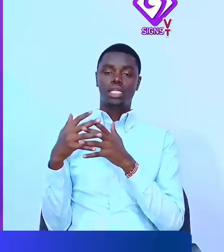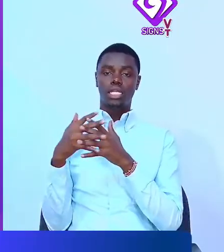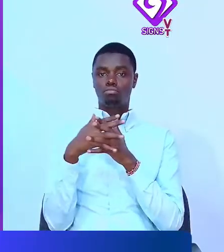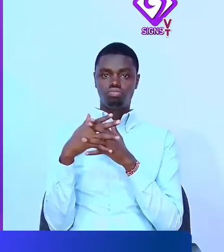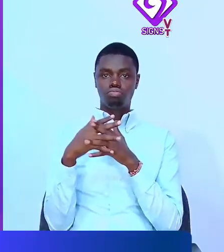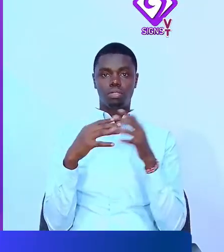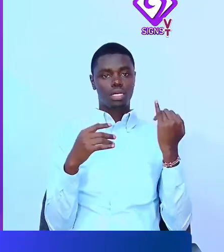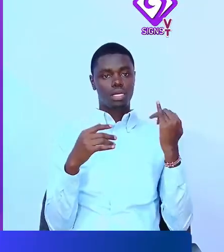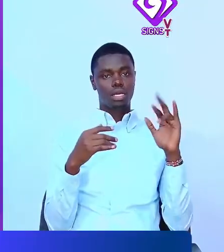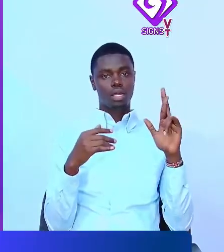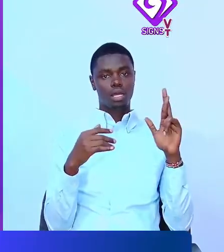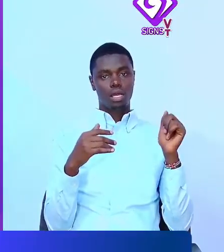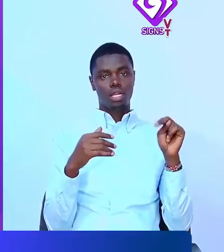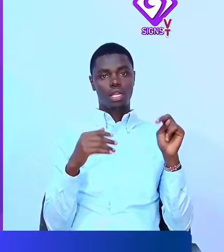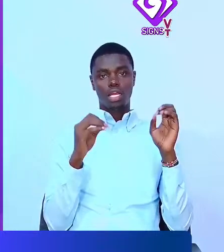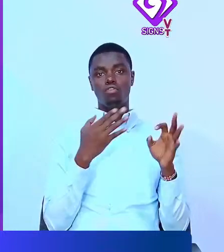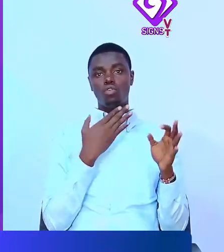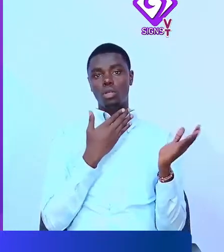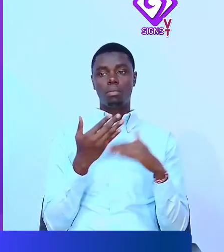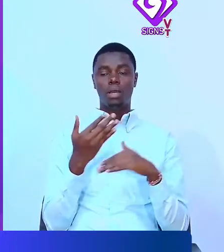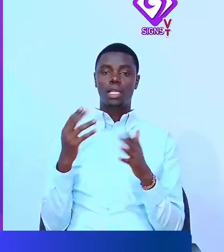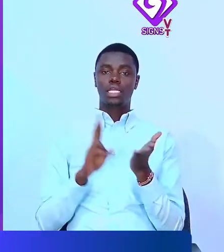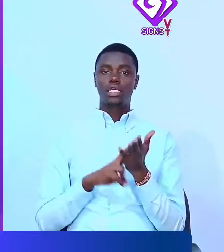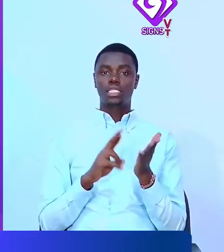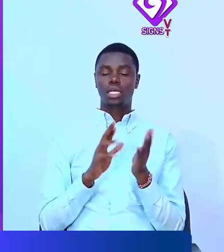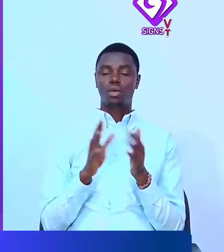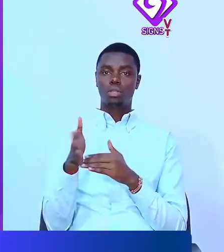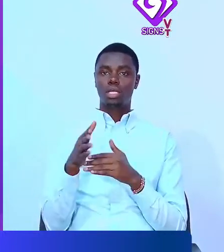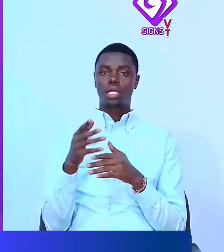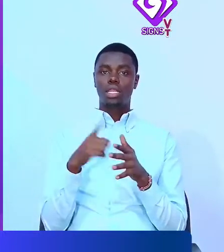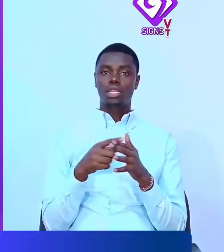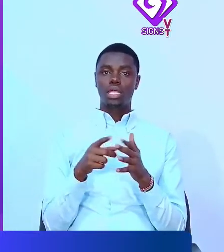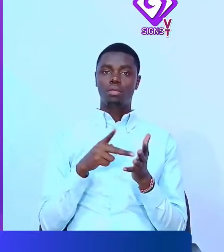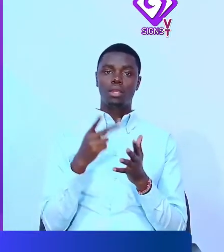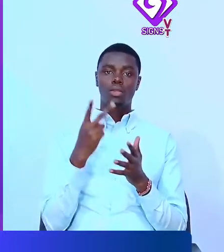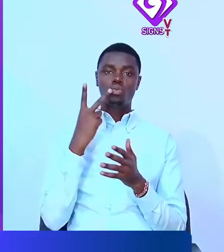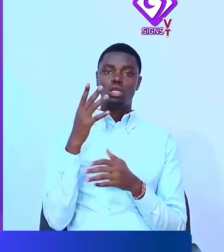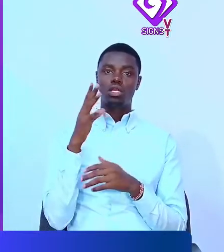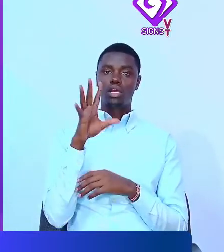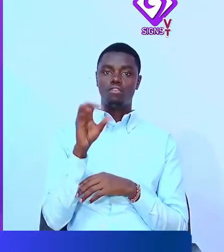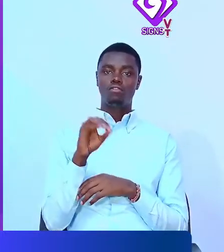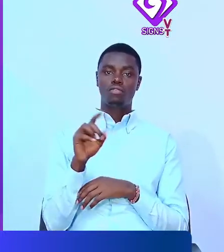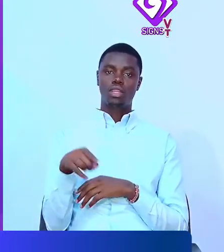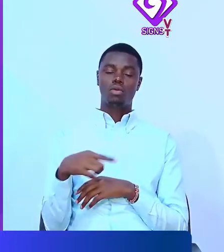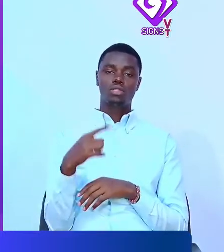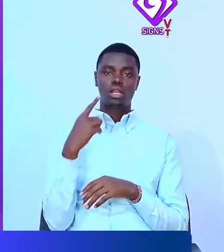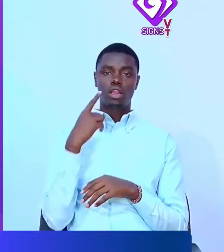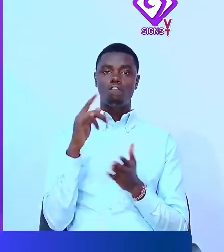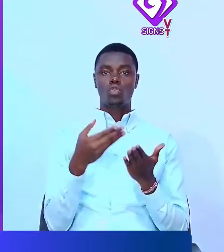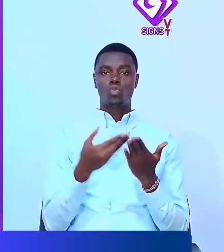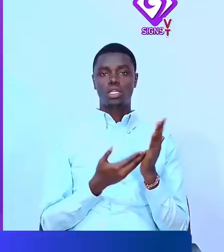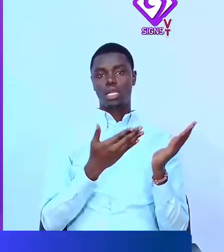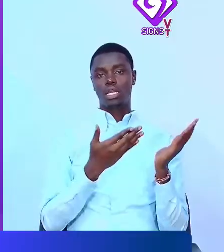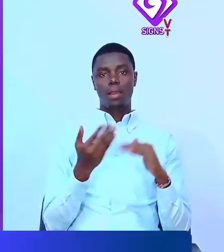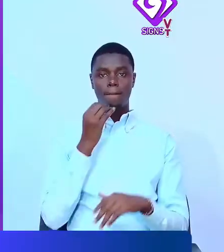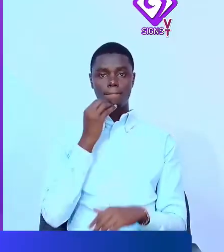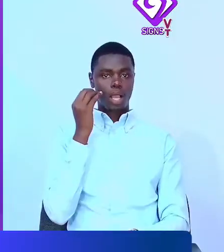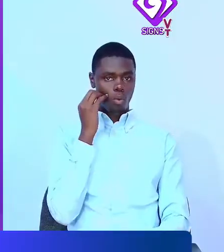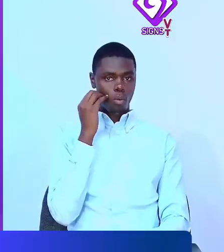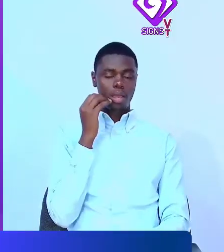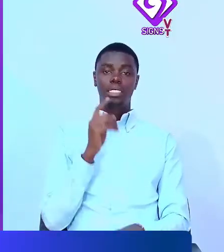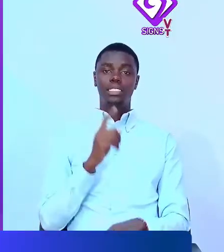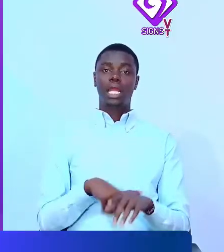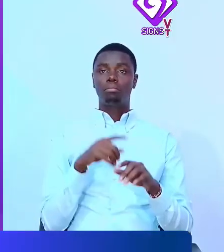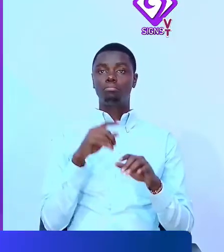East, that if you want to come back to register in the embassy and pay 250,000 shillings for your plane ticket back home. Yet when